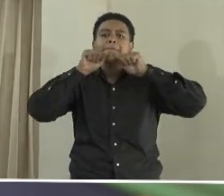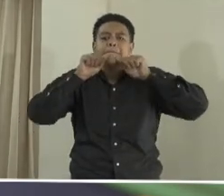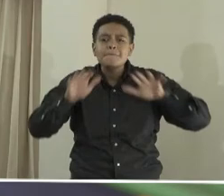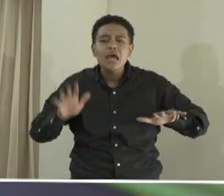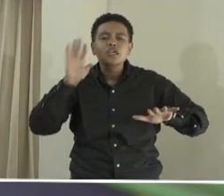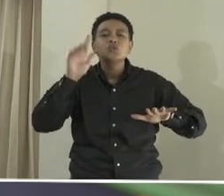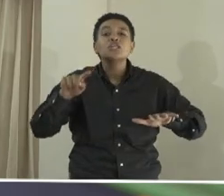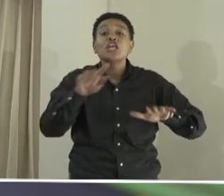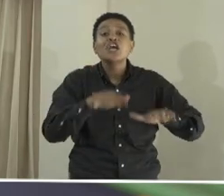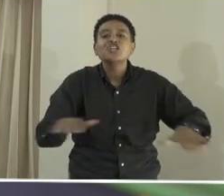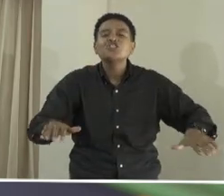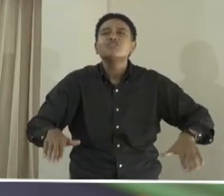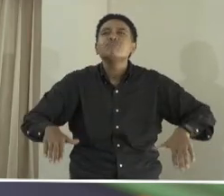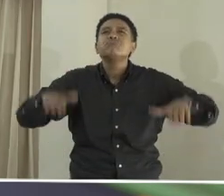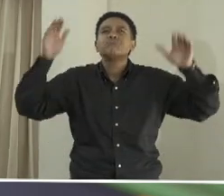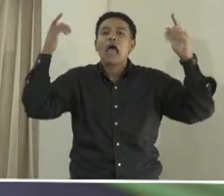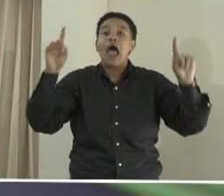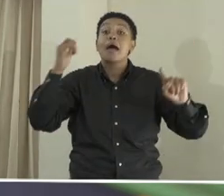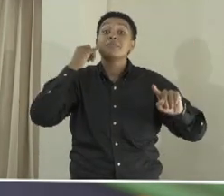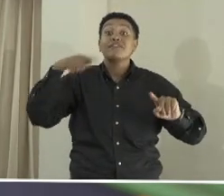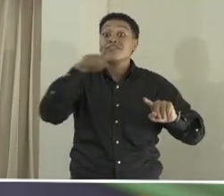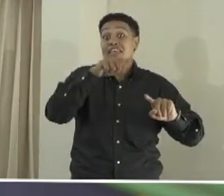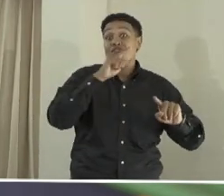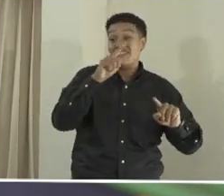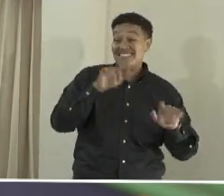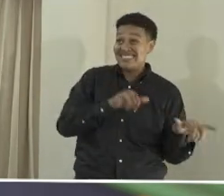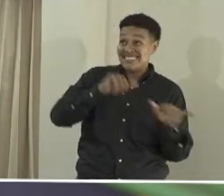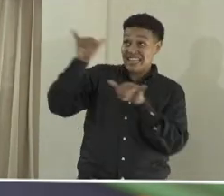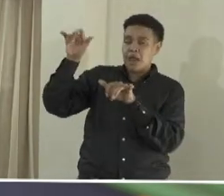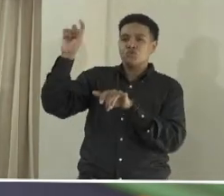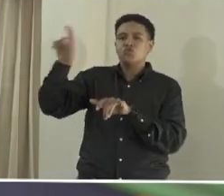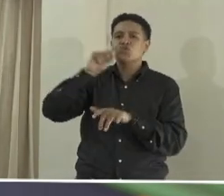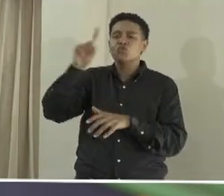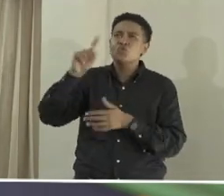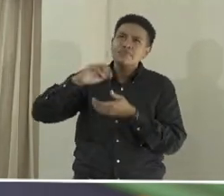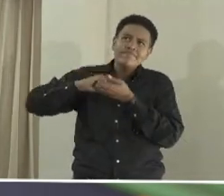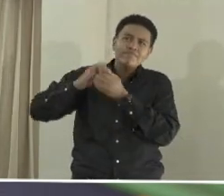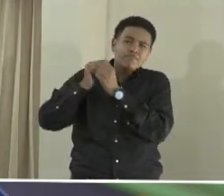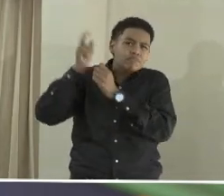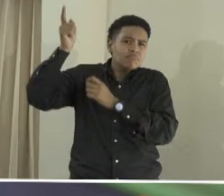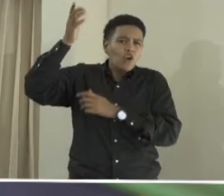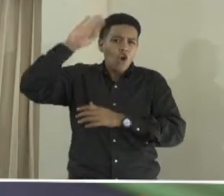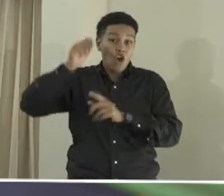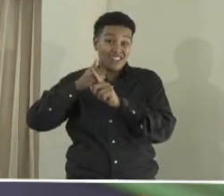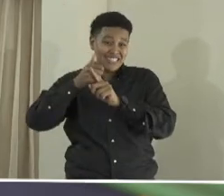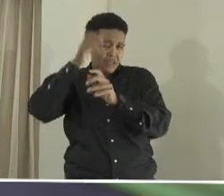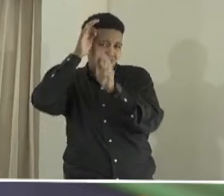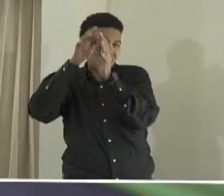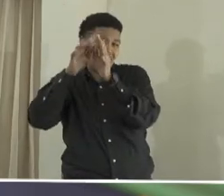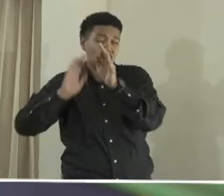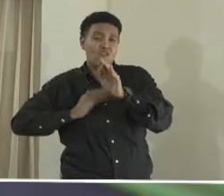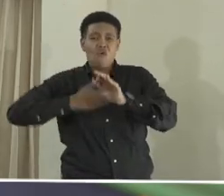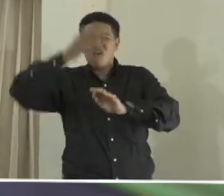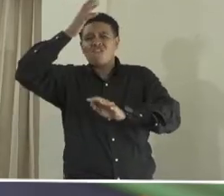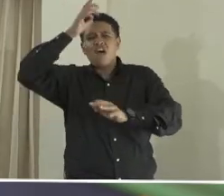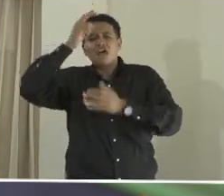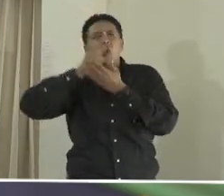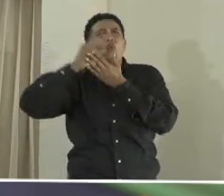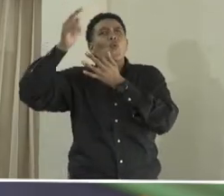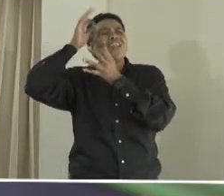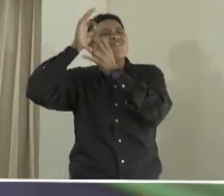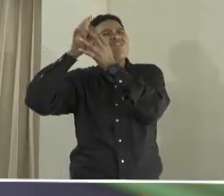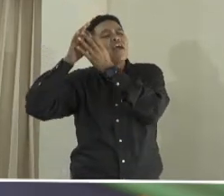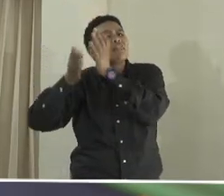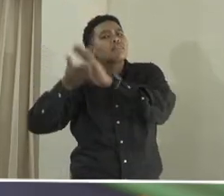their children's faith if they like them should die for thee. Faith of our fathers, holy faith,